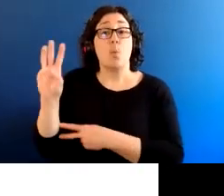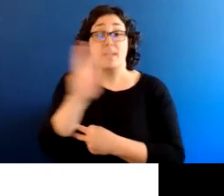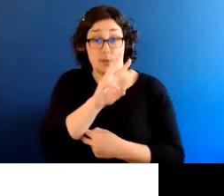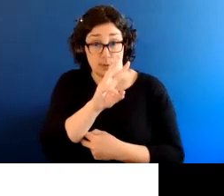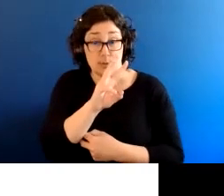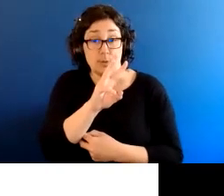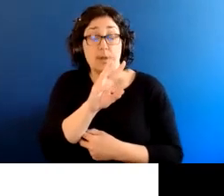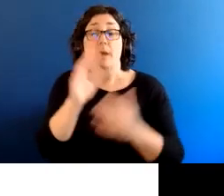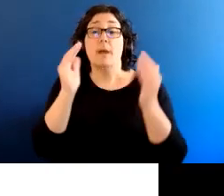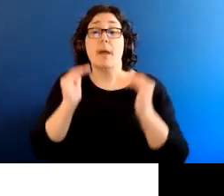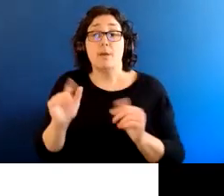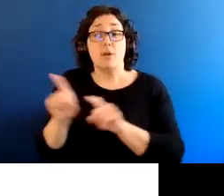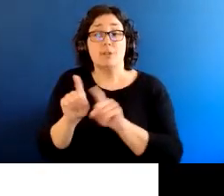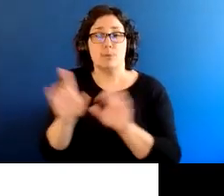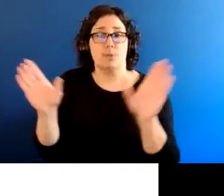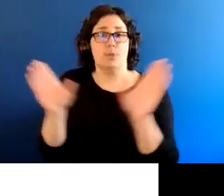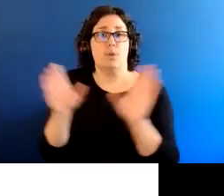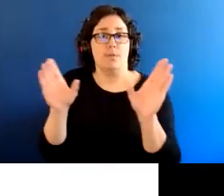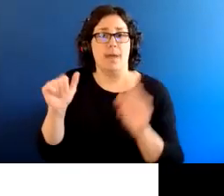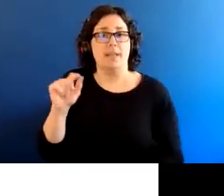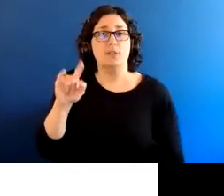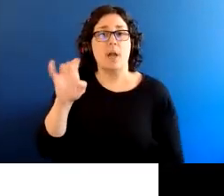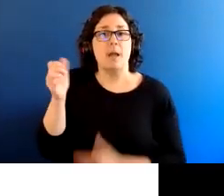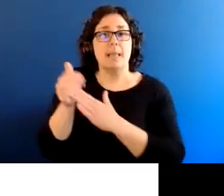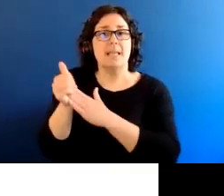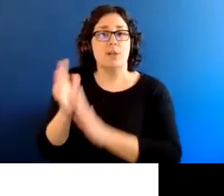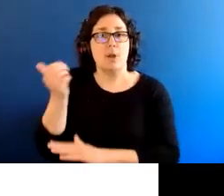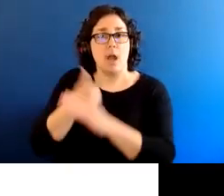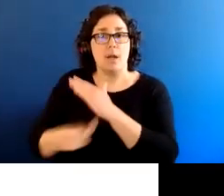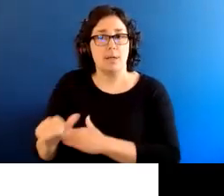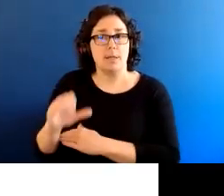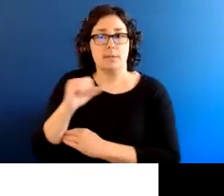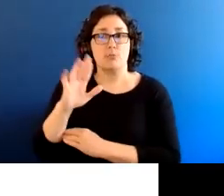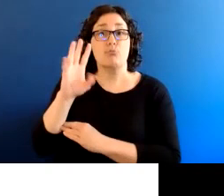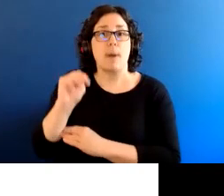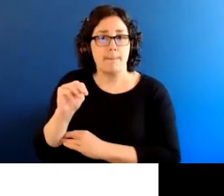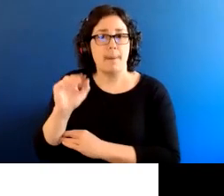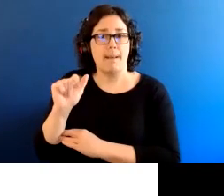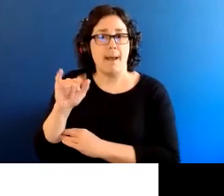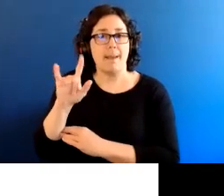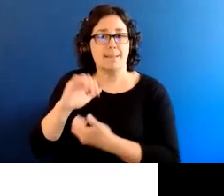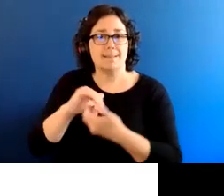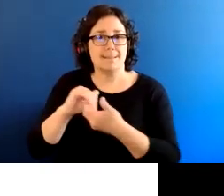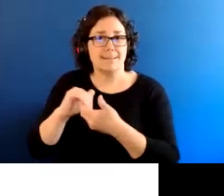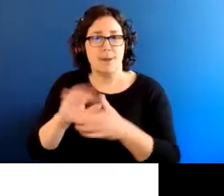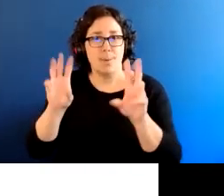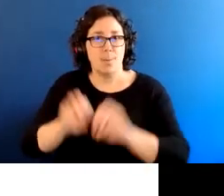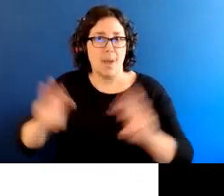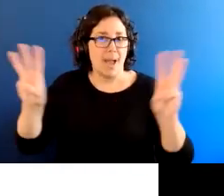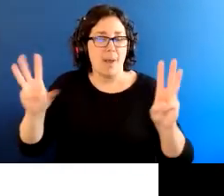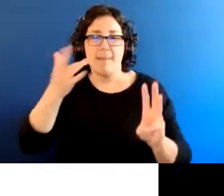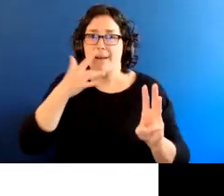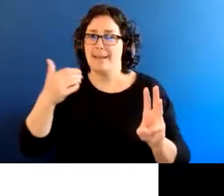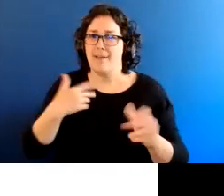he is also a certified Agile leader with the Scrum Alliance. Wow, we are so lucky to have